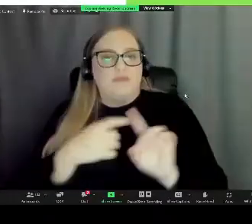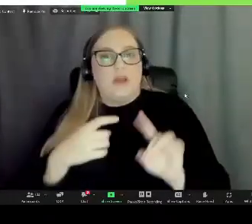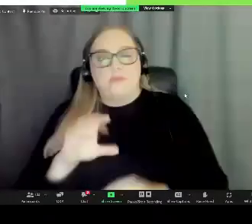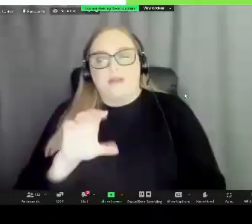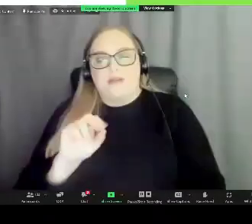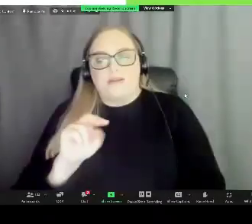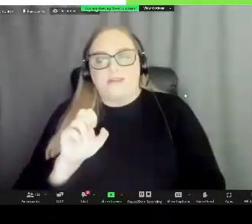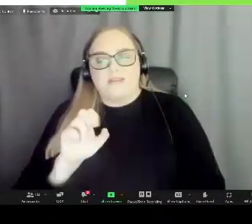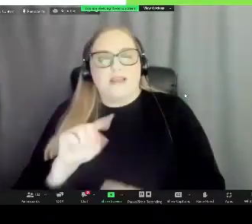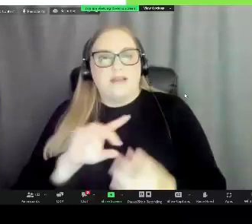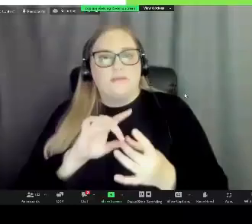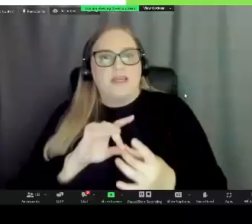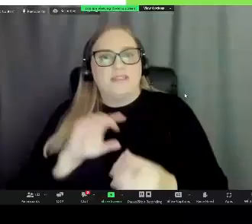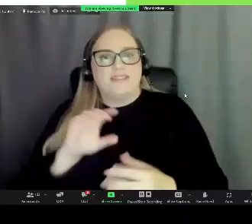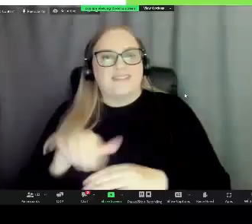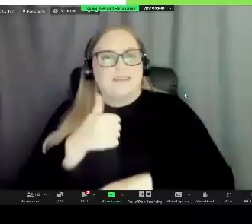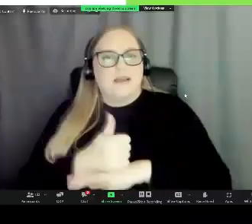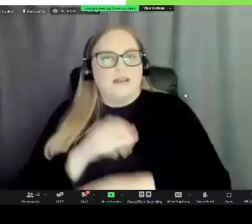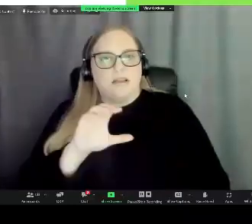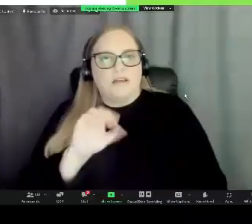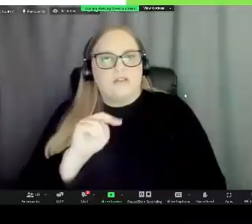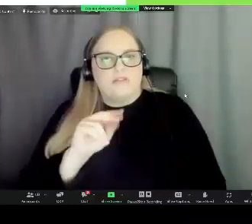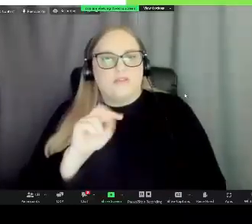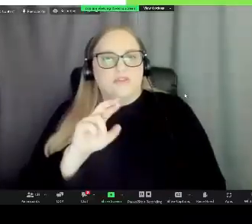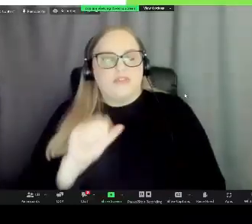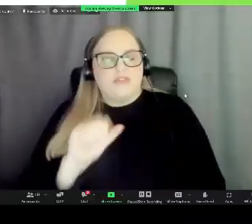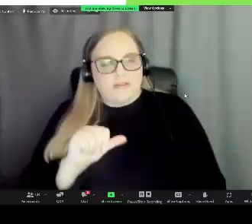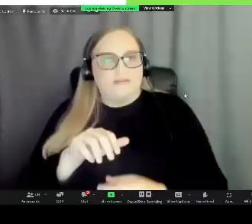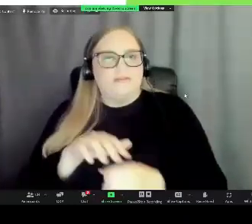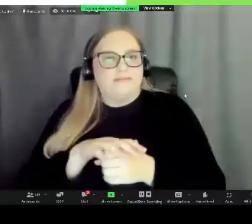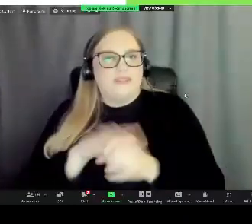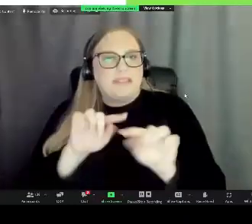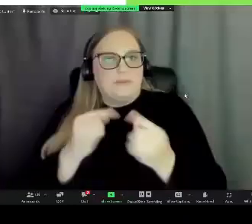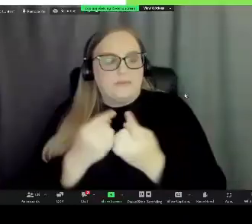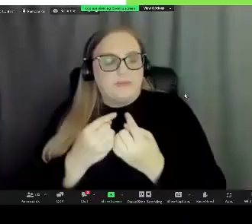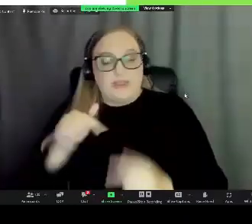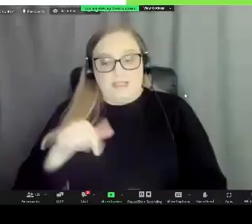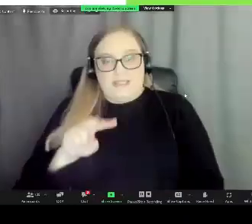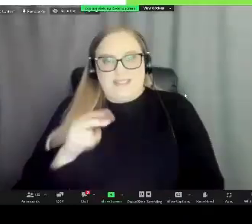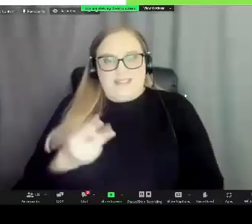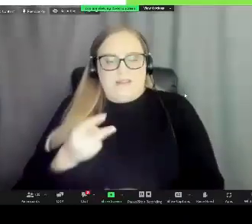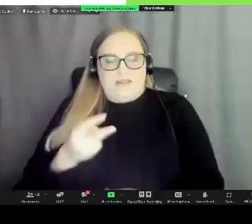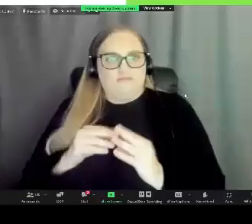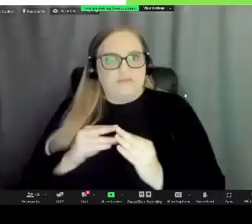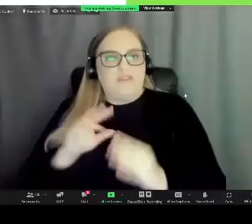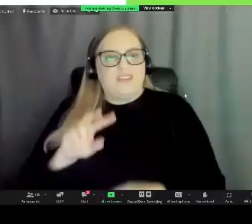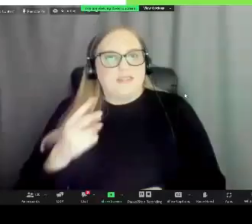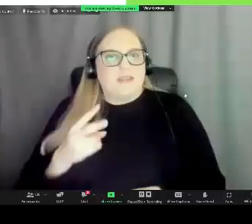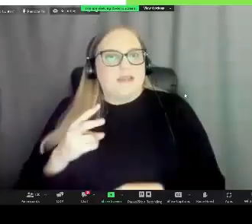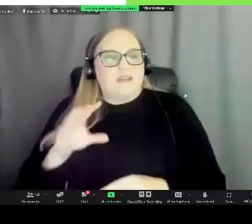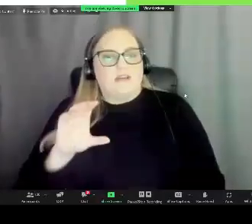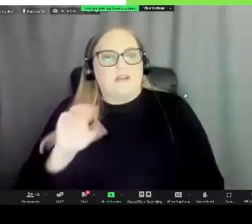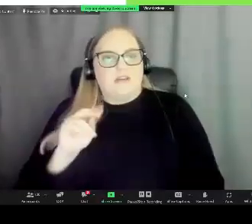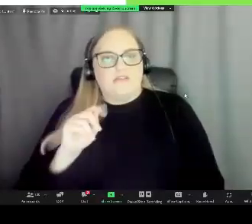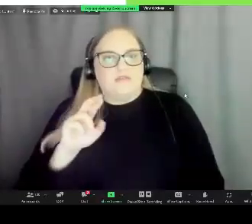siting consortia project teams. This is the second installment of our consent-based siting consortia interactive public